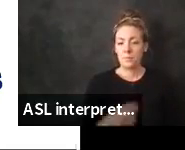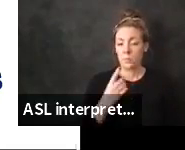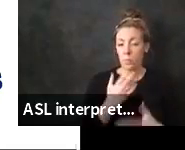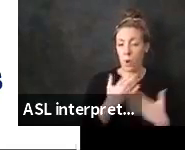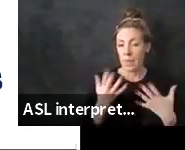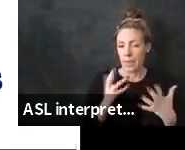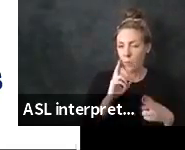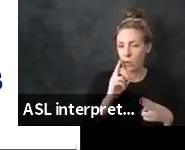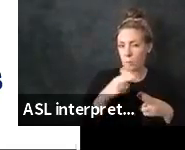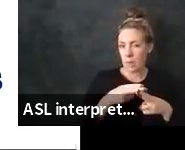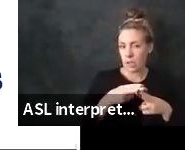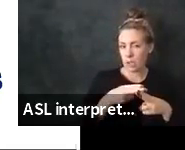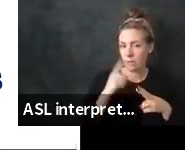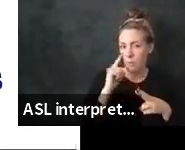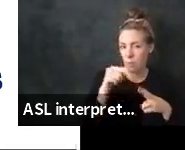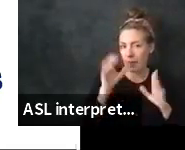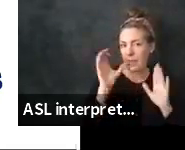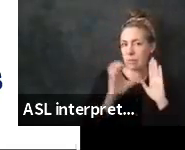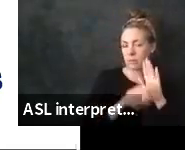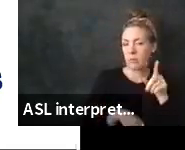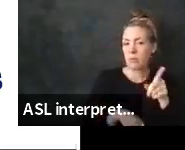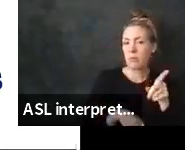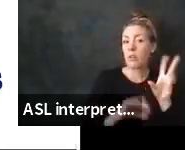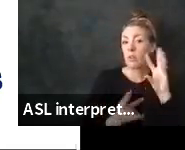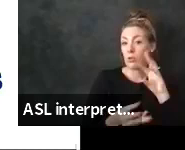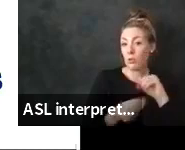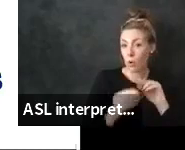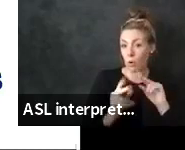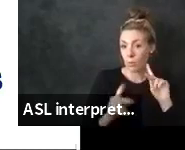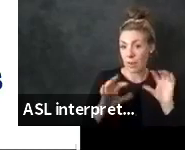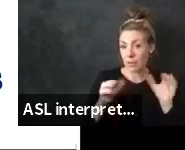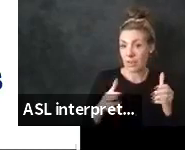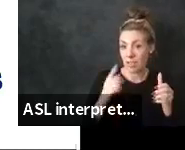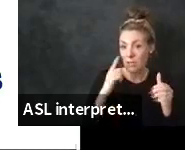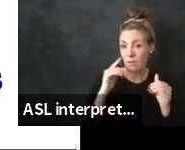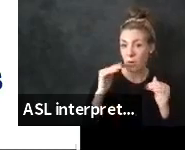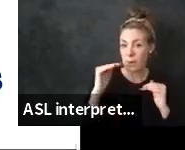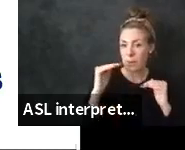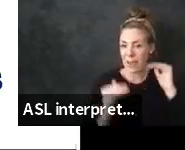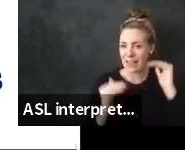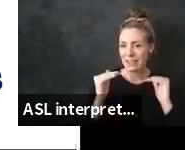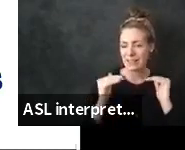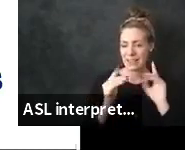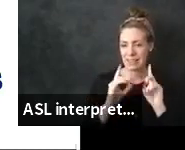we're looking at this graphic, when we're looking at total population as far as balancing the districts,